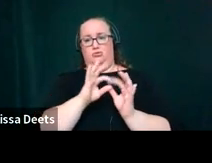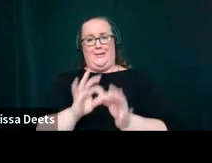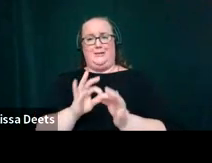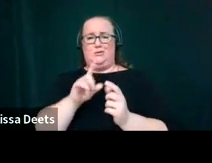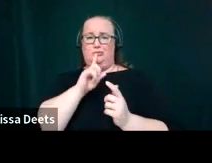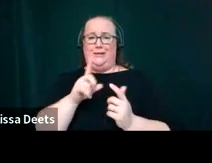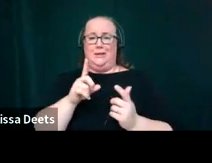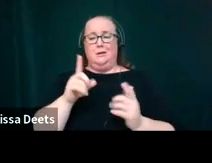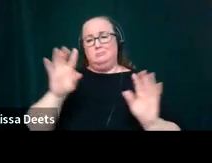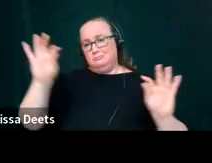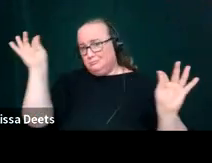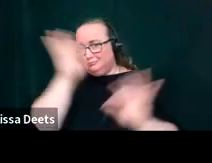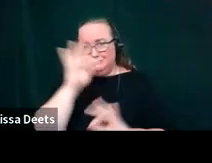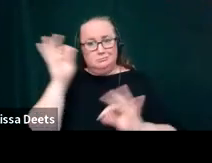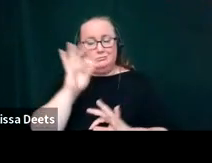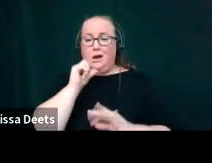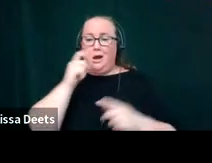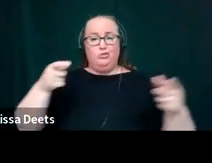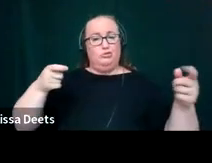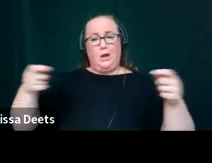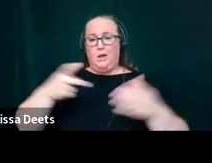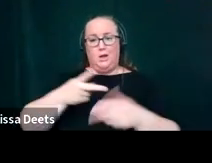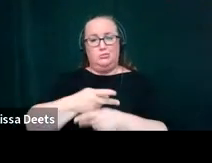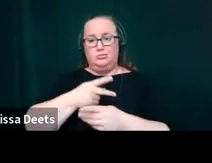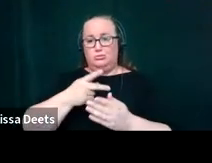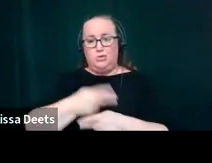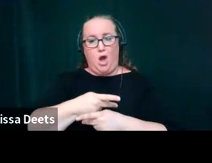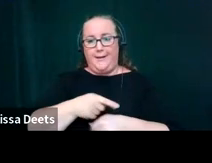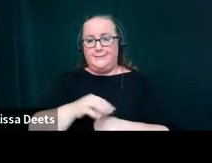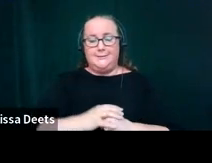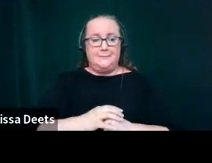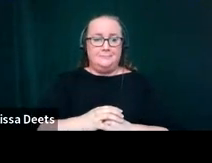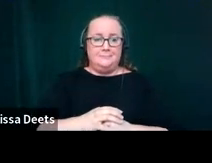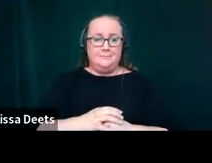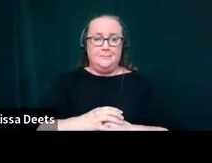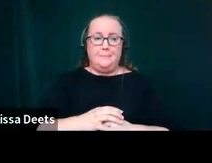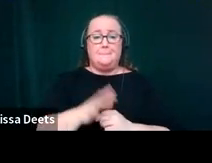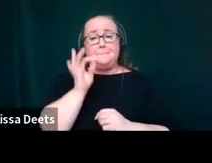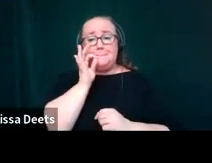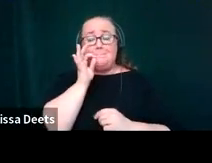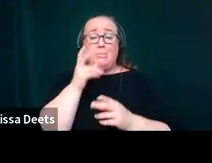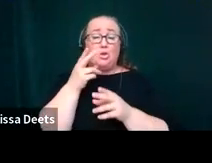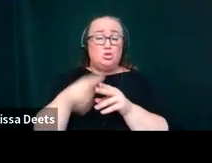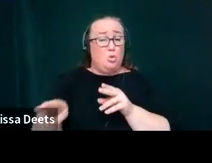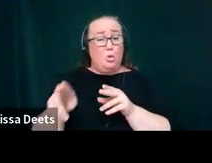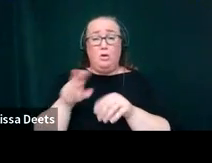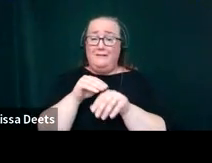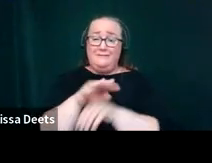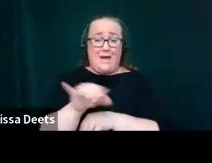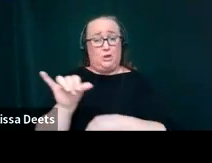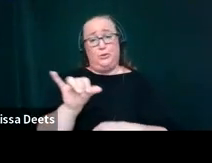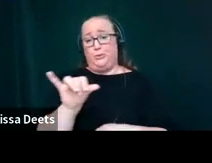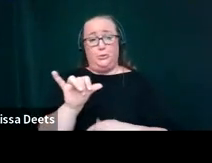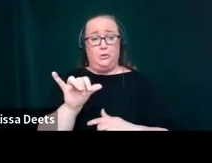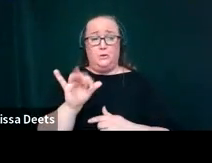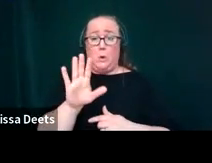really unknown about this unregulated product. It also has a short duration of action. So its peak effect in lowering